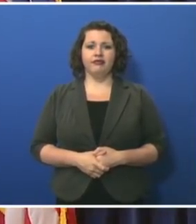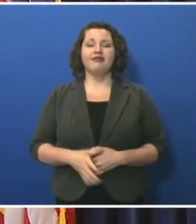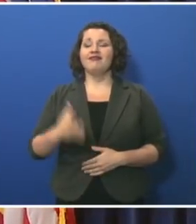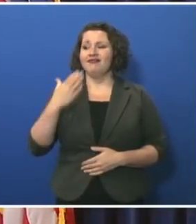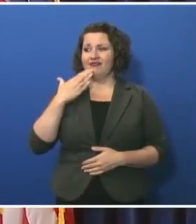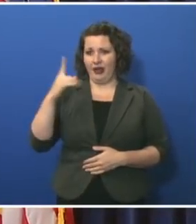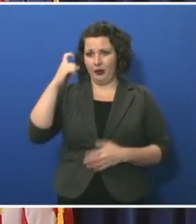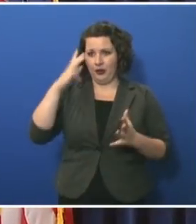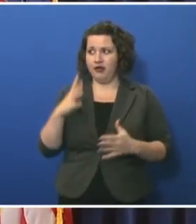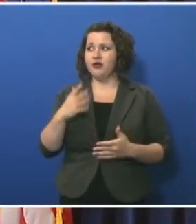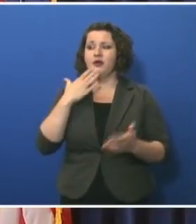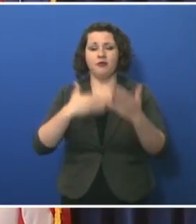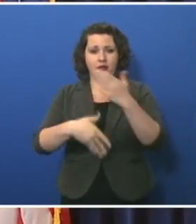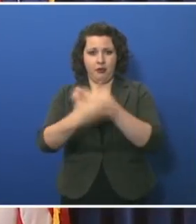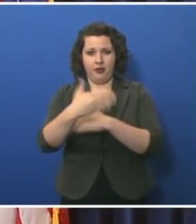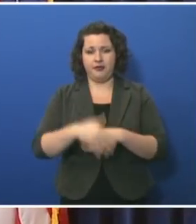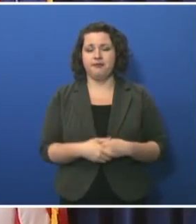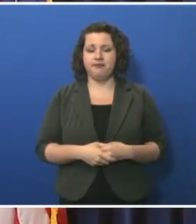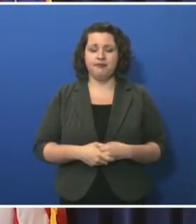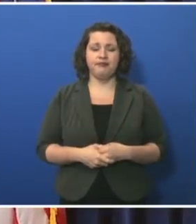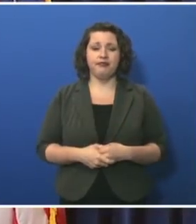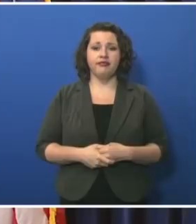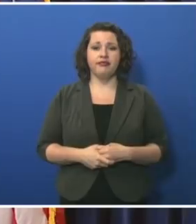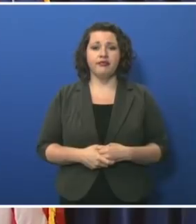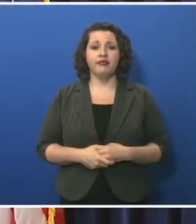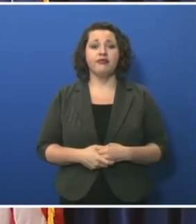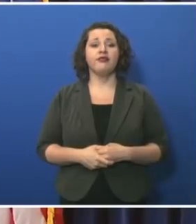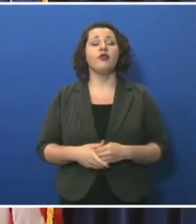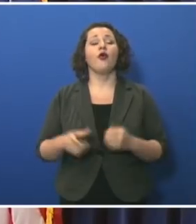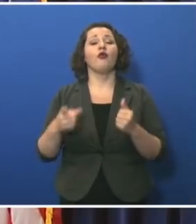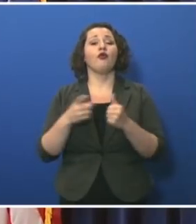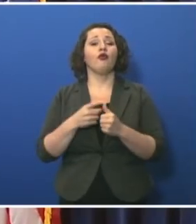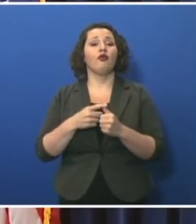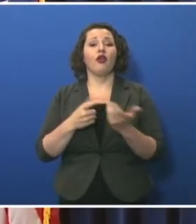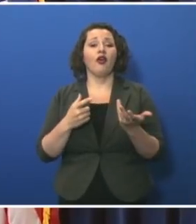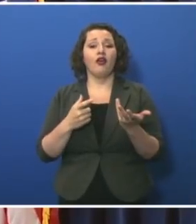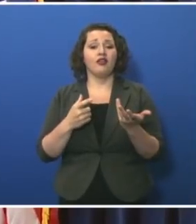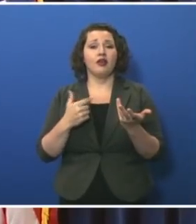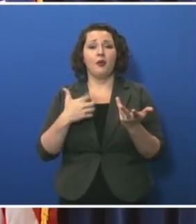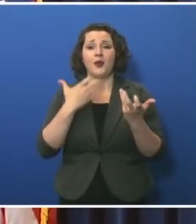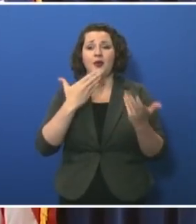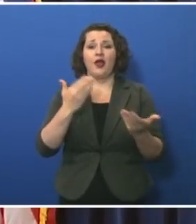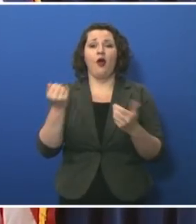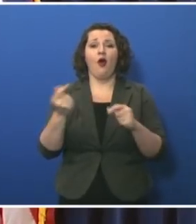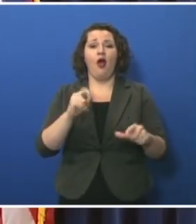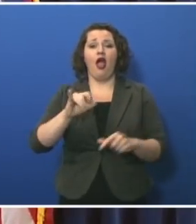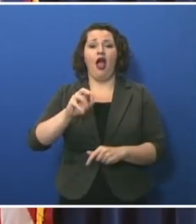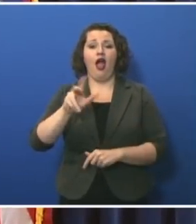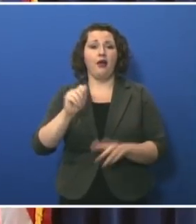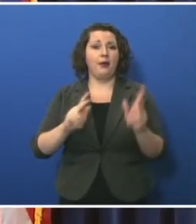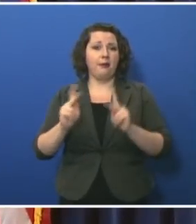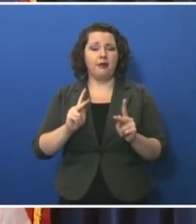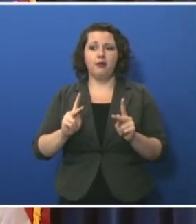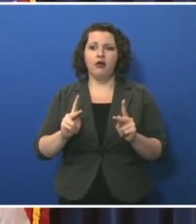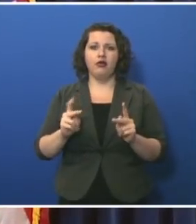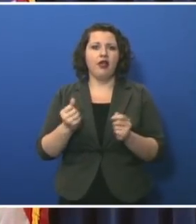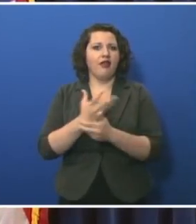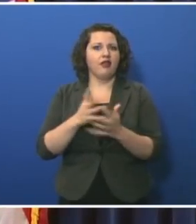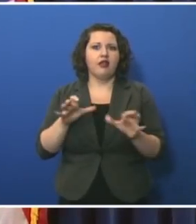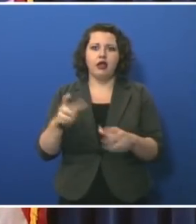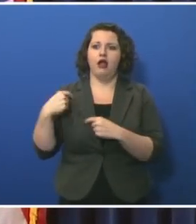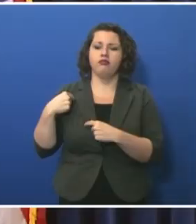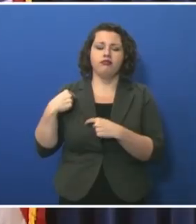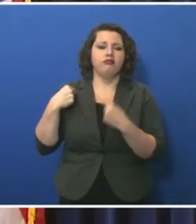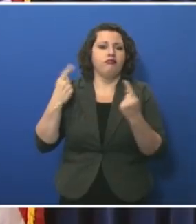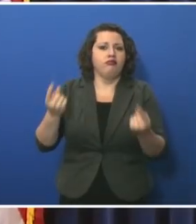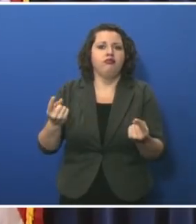Thank you, Governor, and good morning, everyone. So first, I want to start by thanking all Iowans for everything that you've already done to help